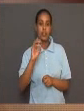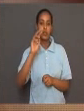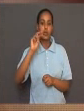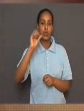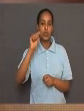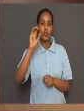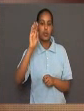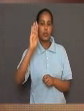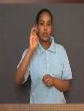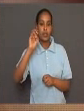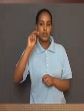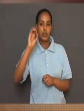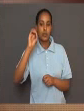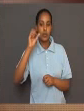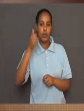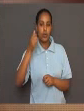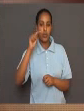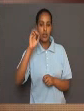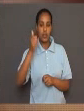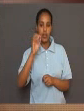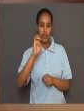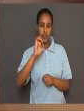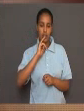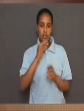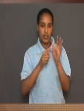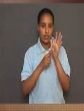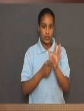sodium benzoate, as you can see here.